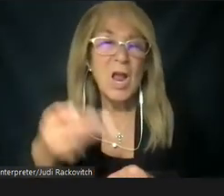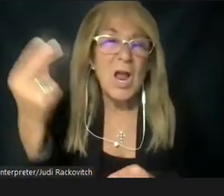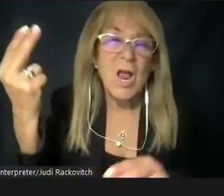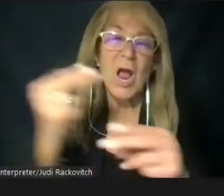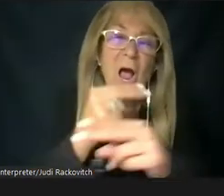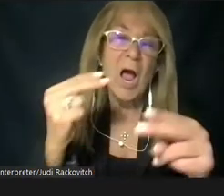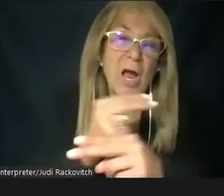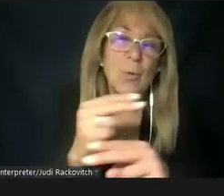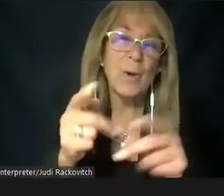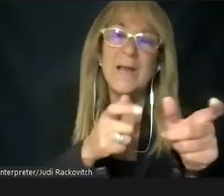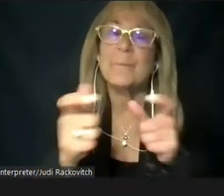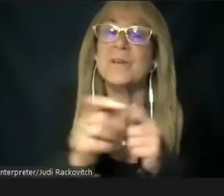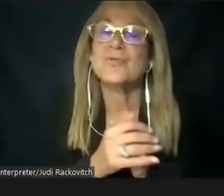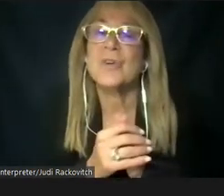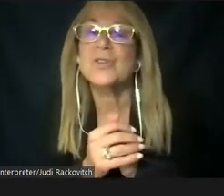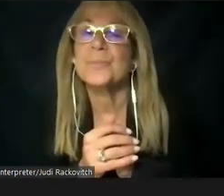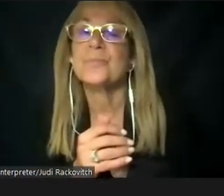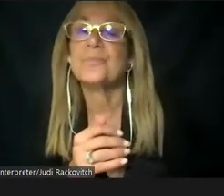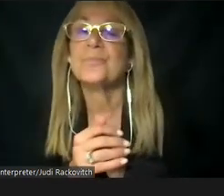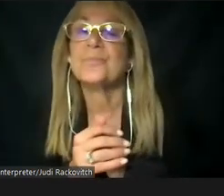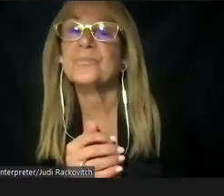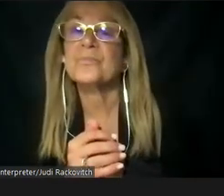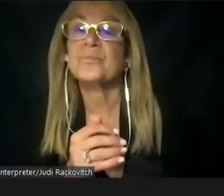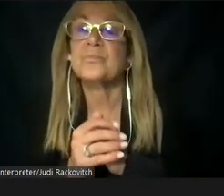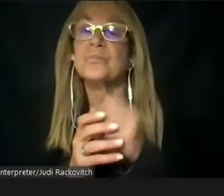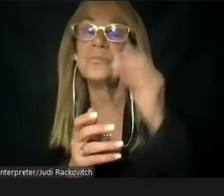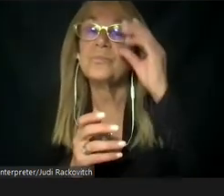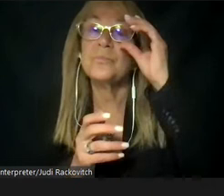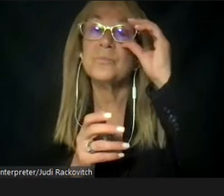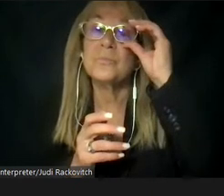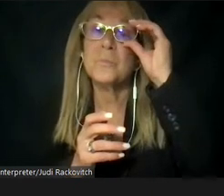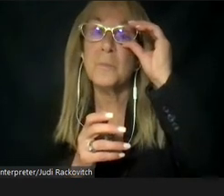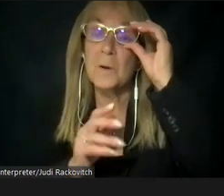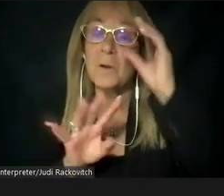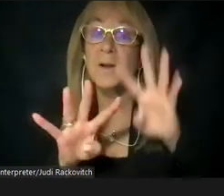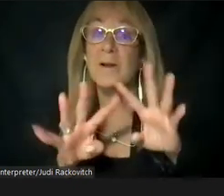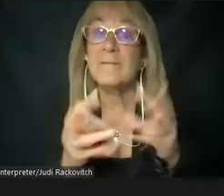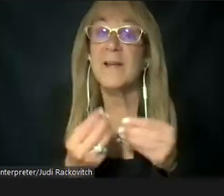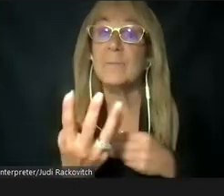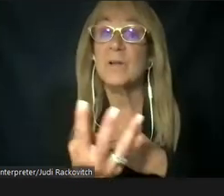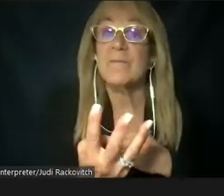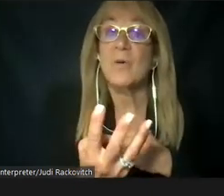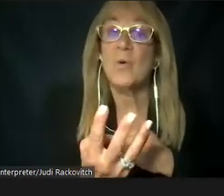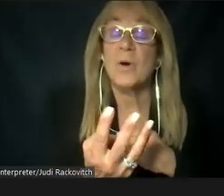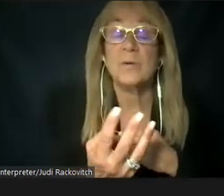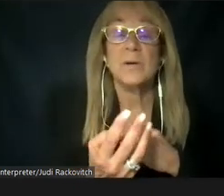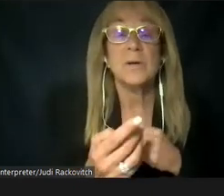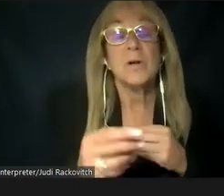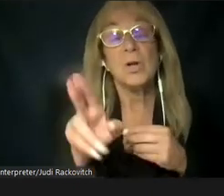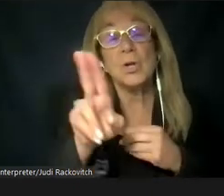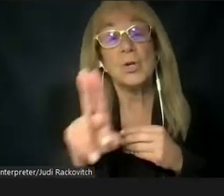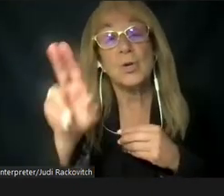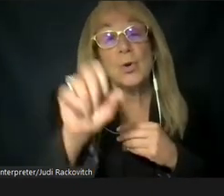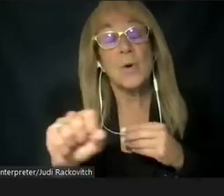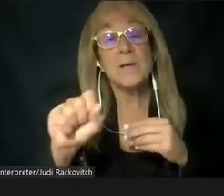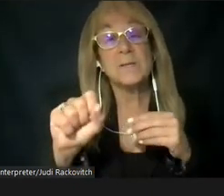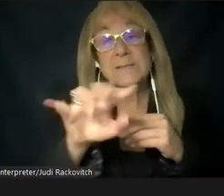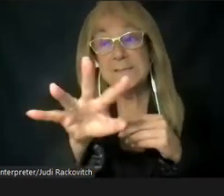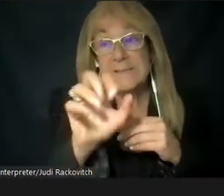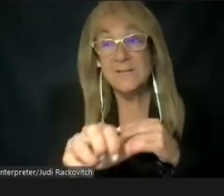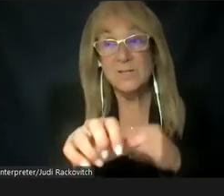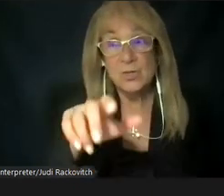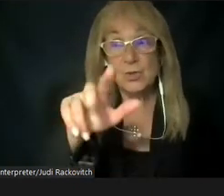of Health and Human Services poverty guidelines. For a family of four, the 2018 U.S. Bureau poverty threshold was $25